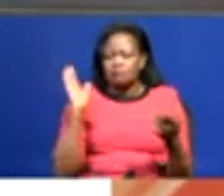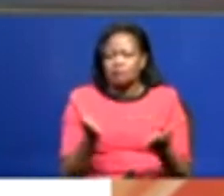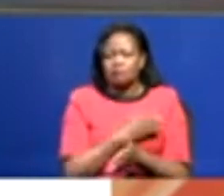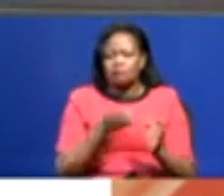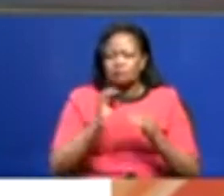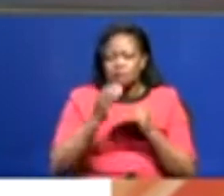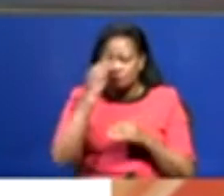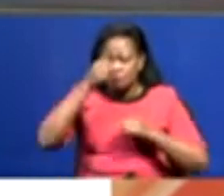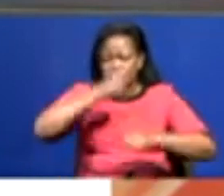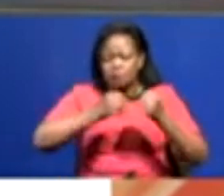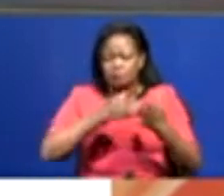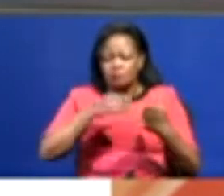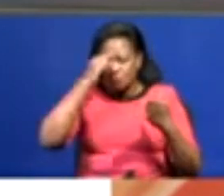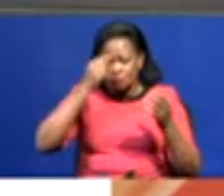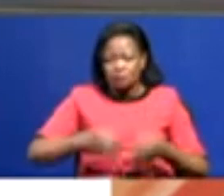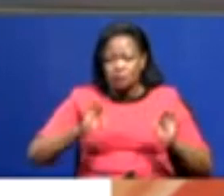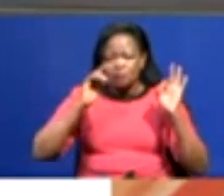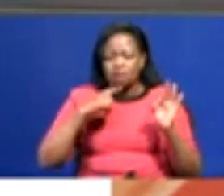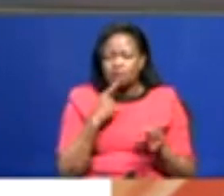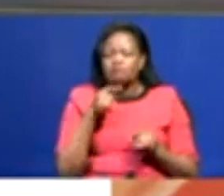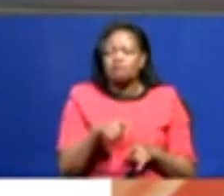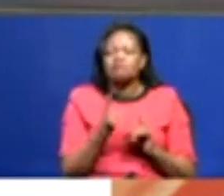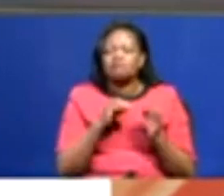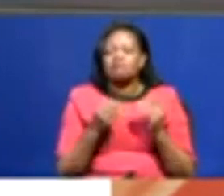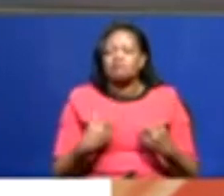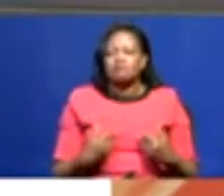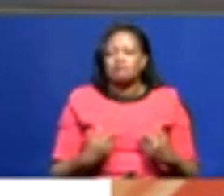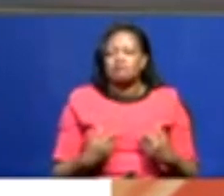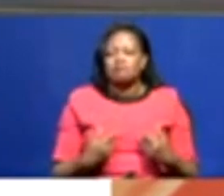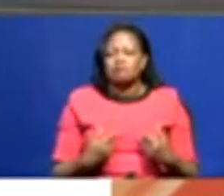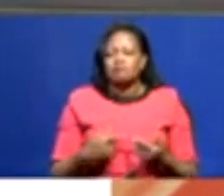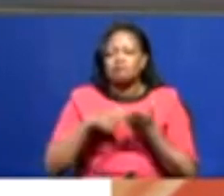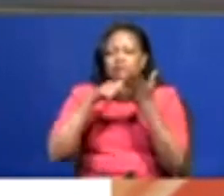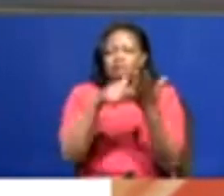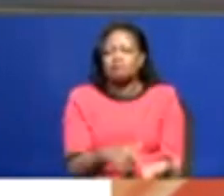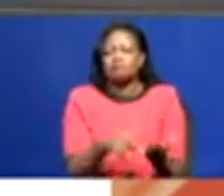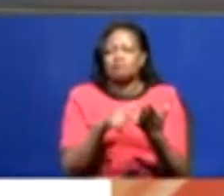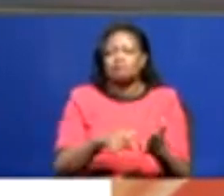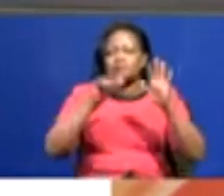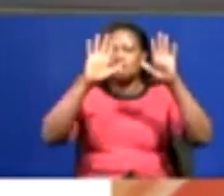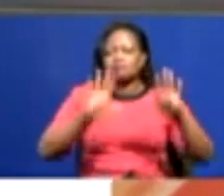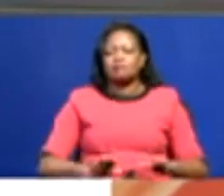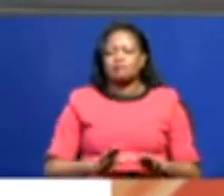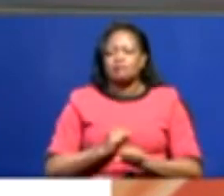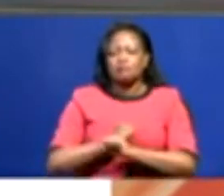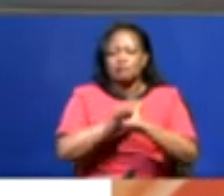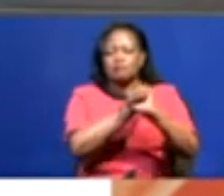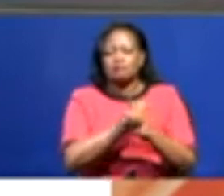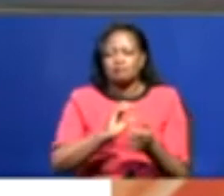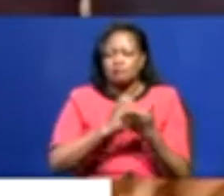action against government officials found culpable. Memusi emphasized the importance of safeguarding